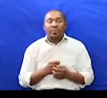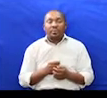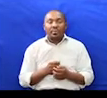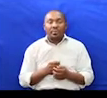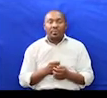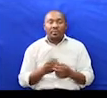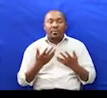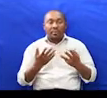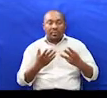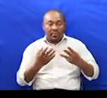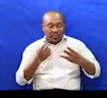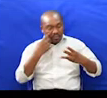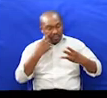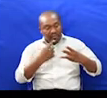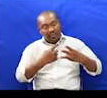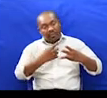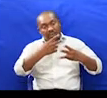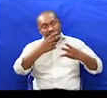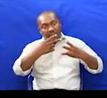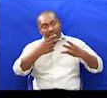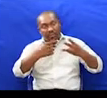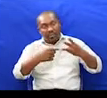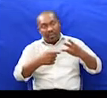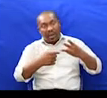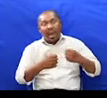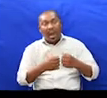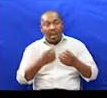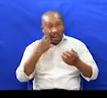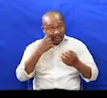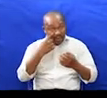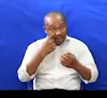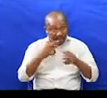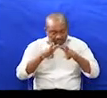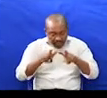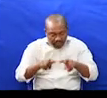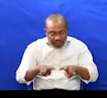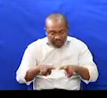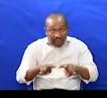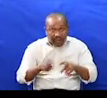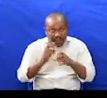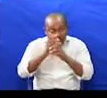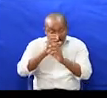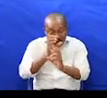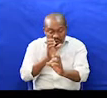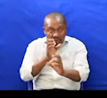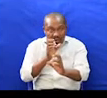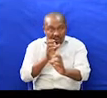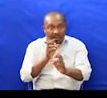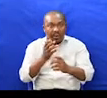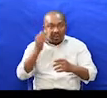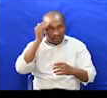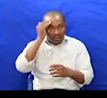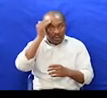seen after conducting what? After conducting the experiment to understand what the idea of